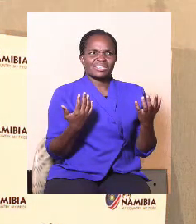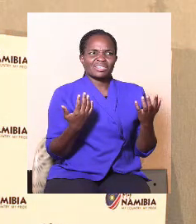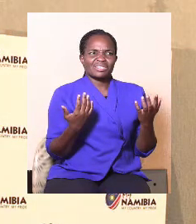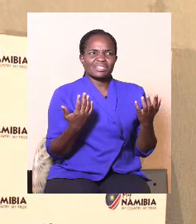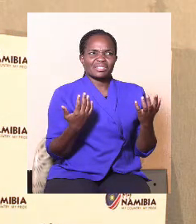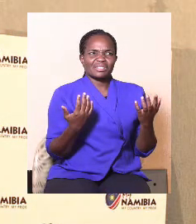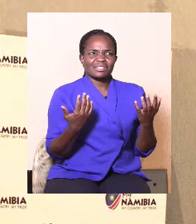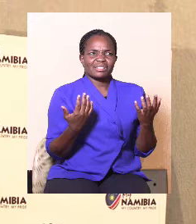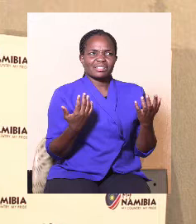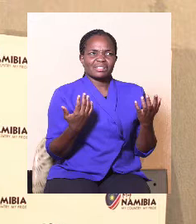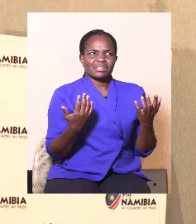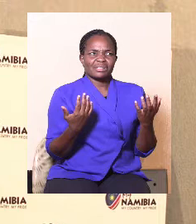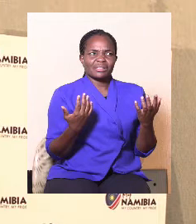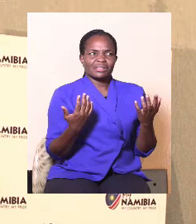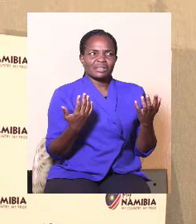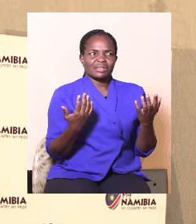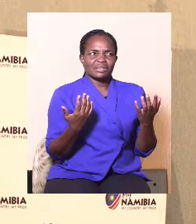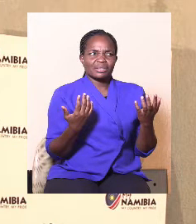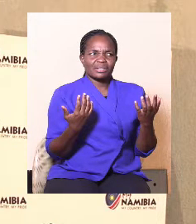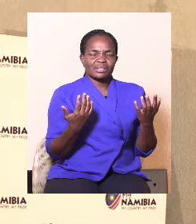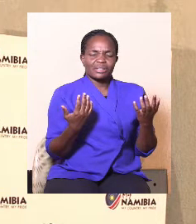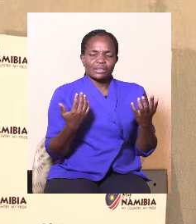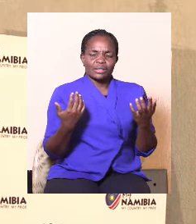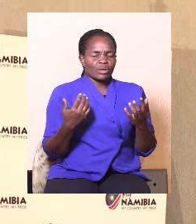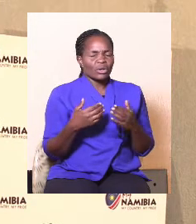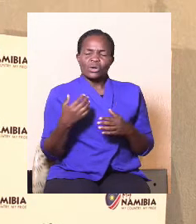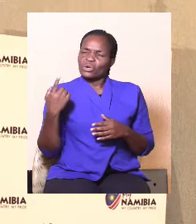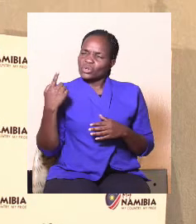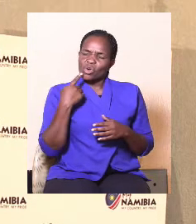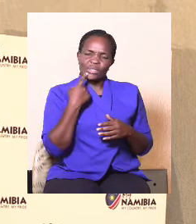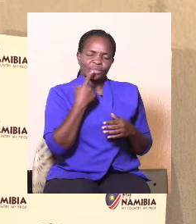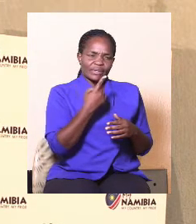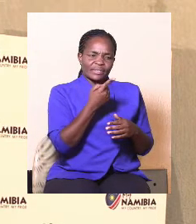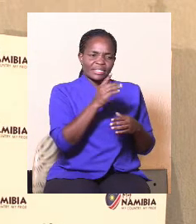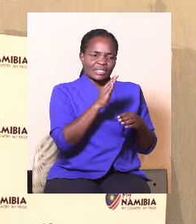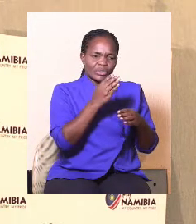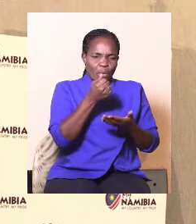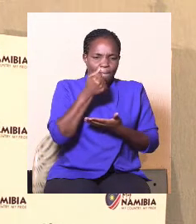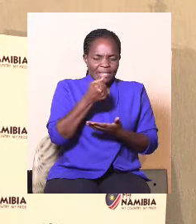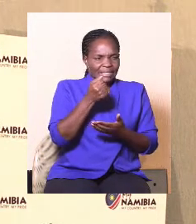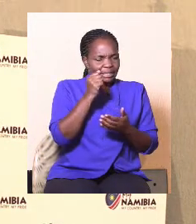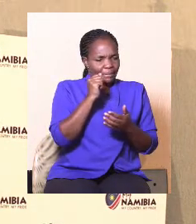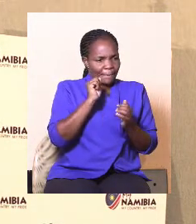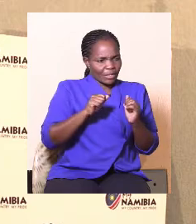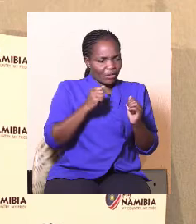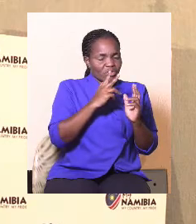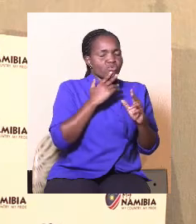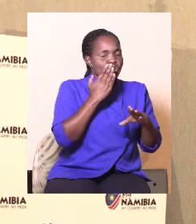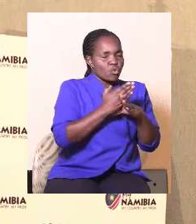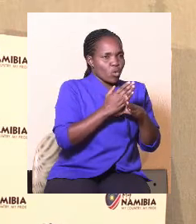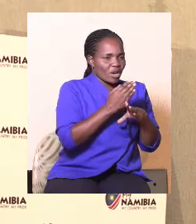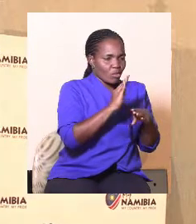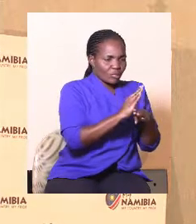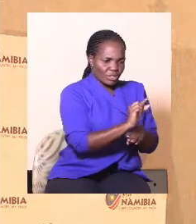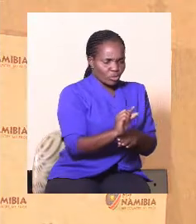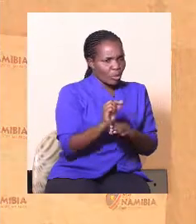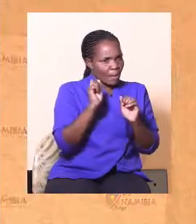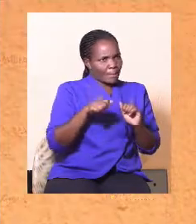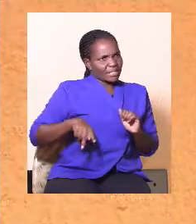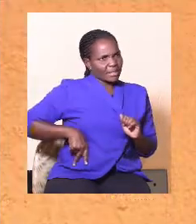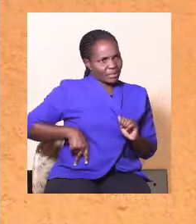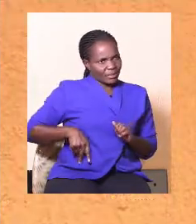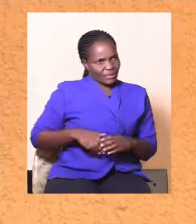who are operating in the informal sector, isn't it? Correct. And now my assumption is that, so you are saying that you assume that these people are